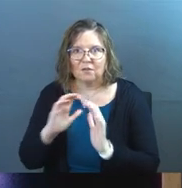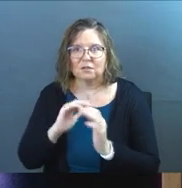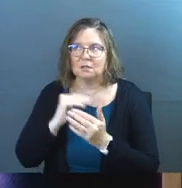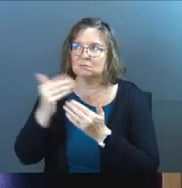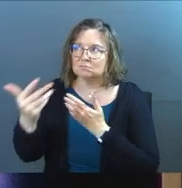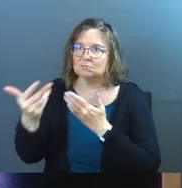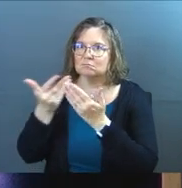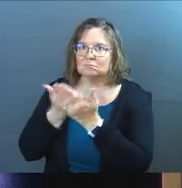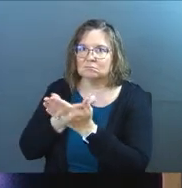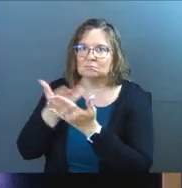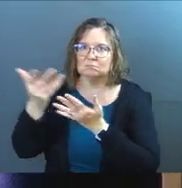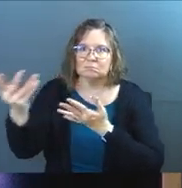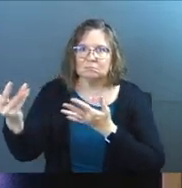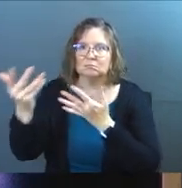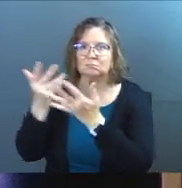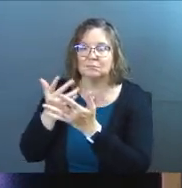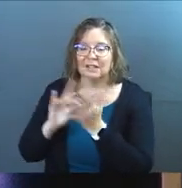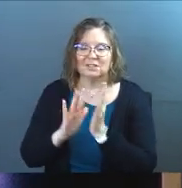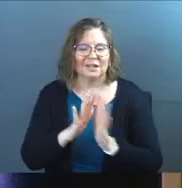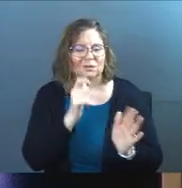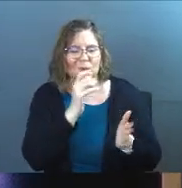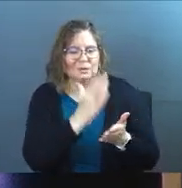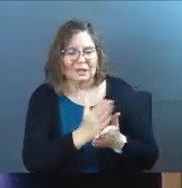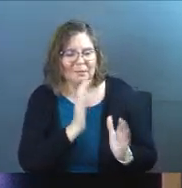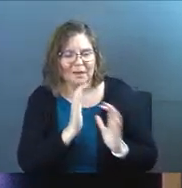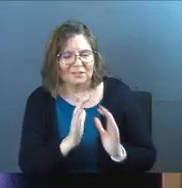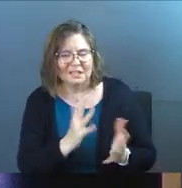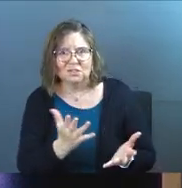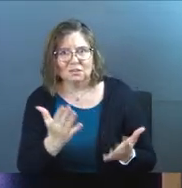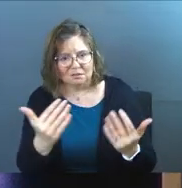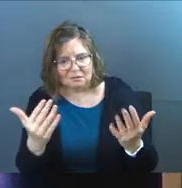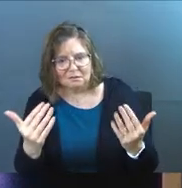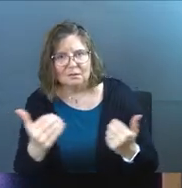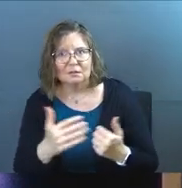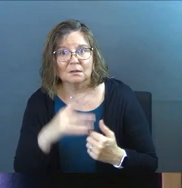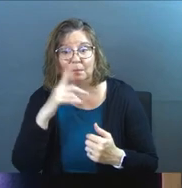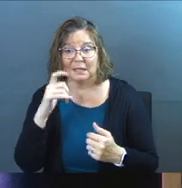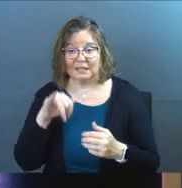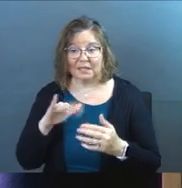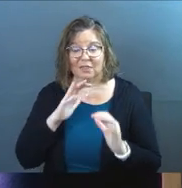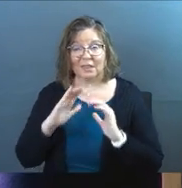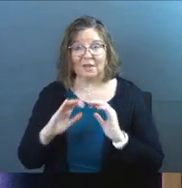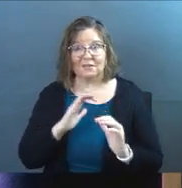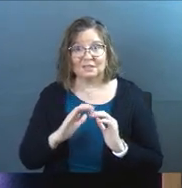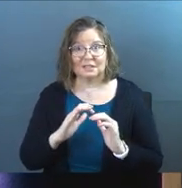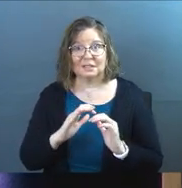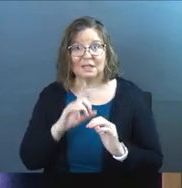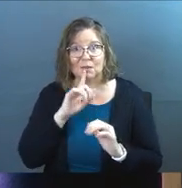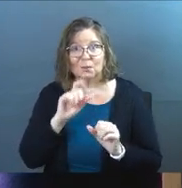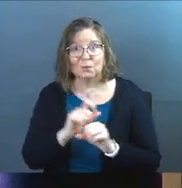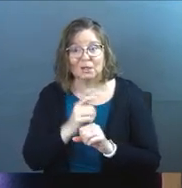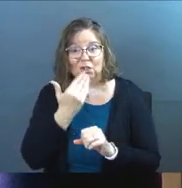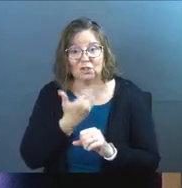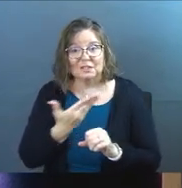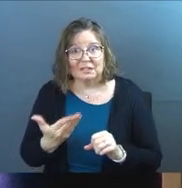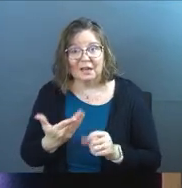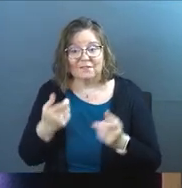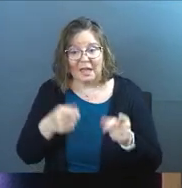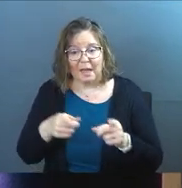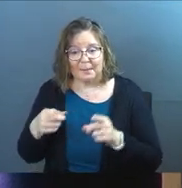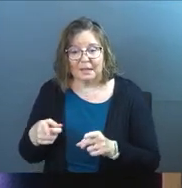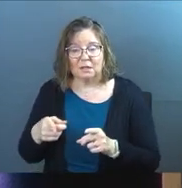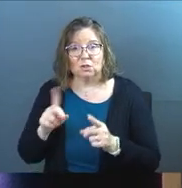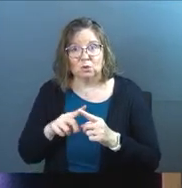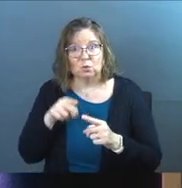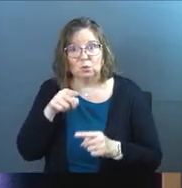that constantly goes on. And Jesus is like, don't stop the conversation. Because in the conversation is really good stuff